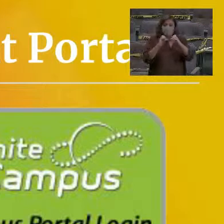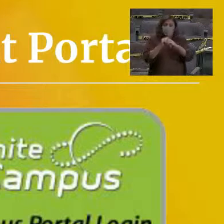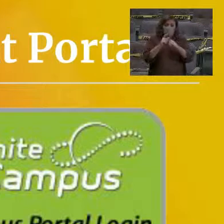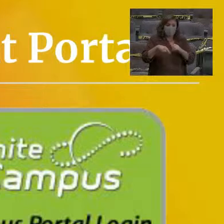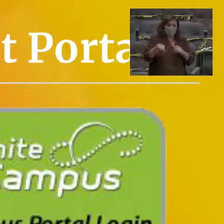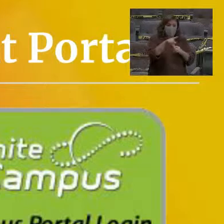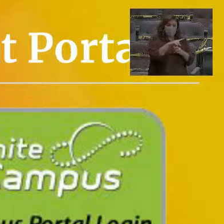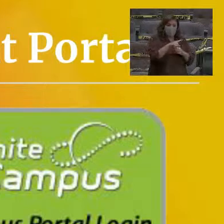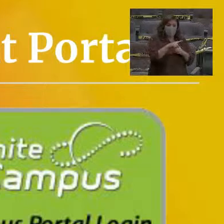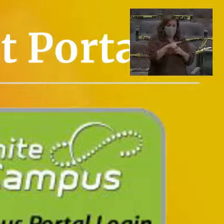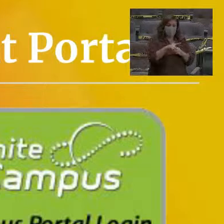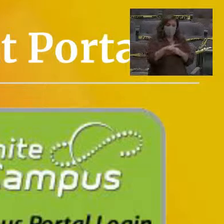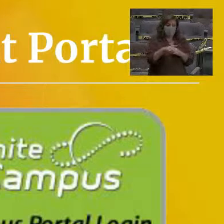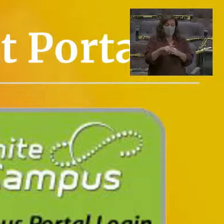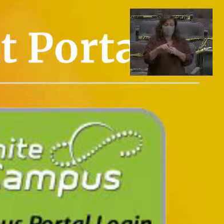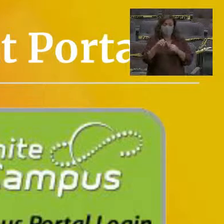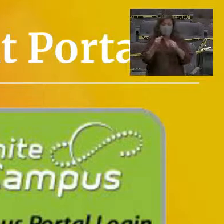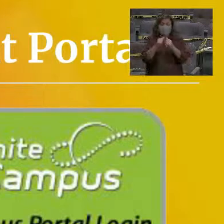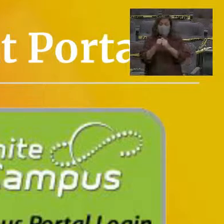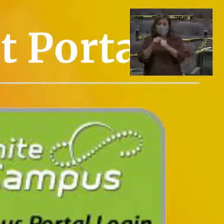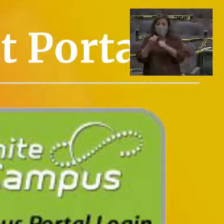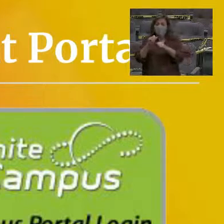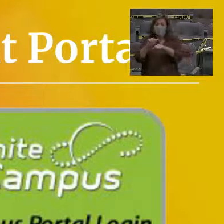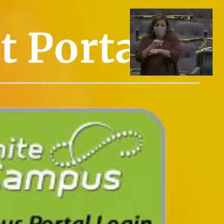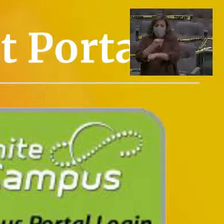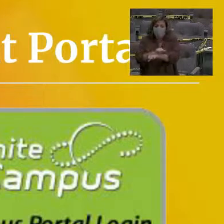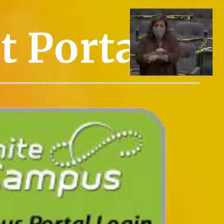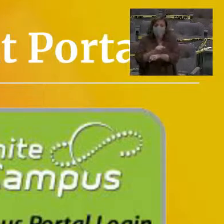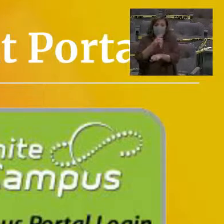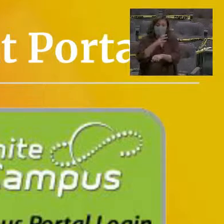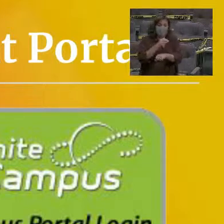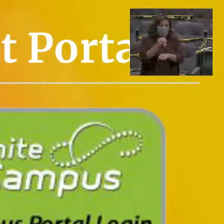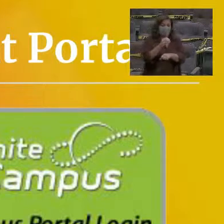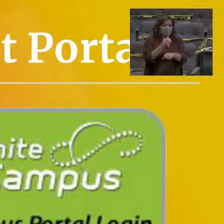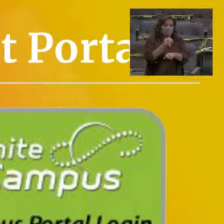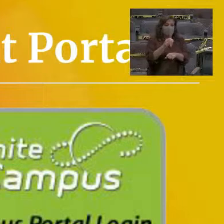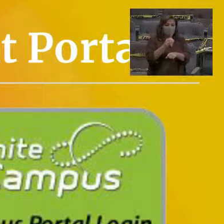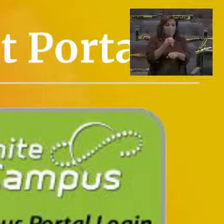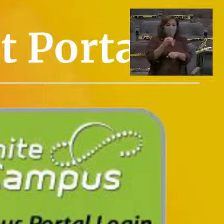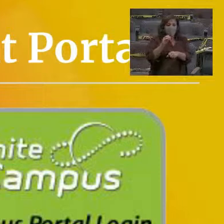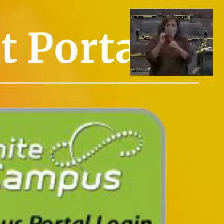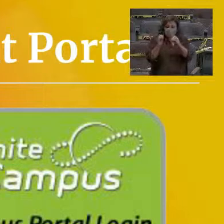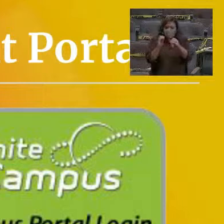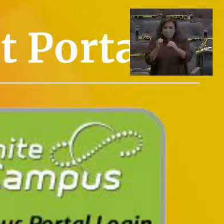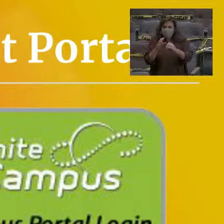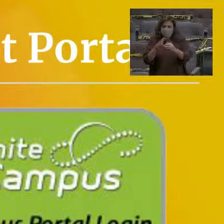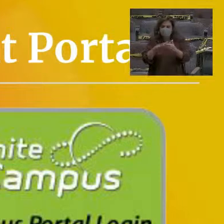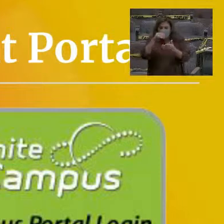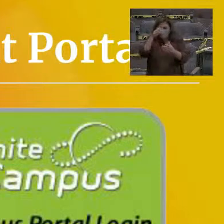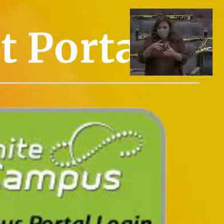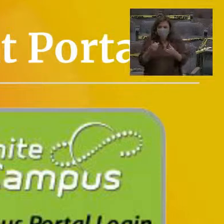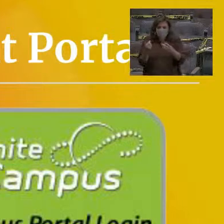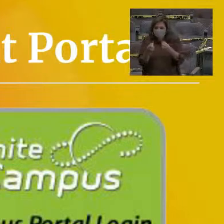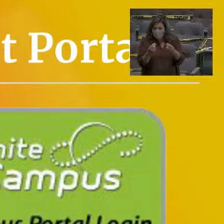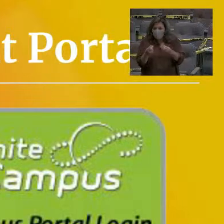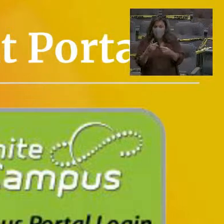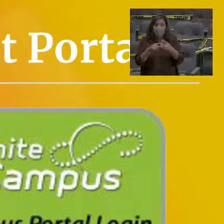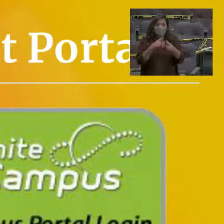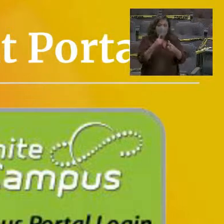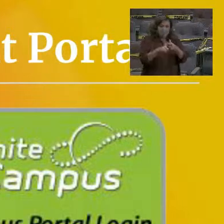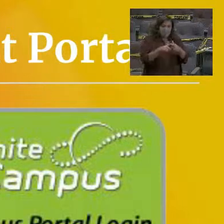appointments, student orientations, and your child's academic progress. You can find the portal on our